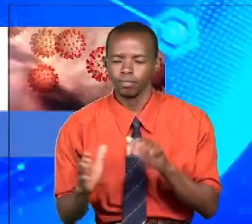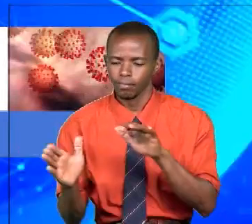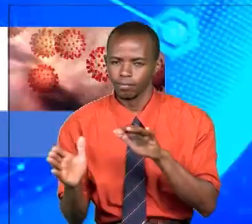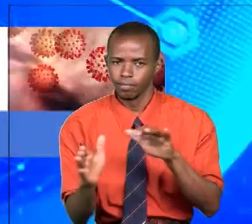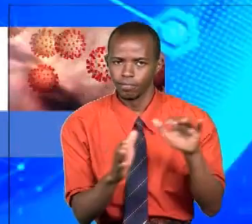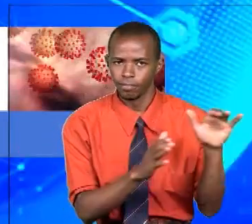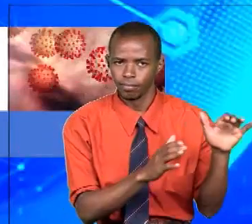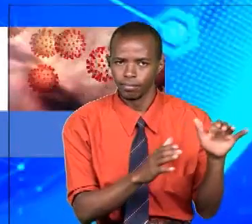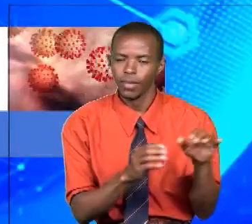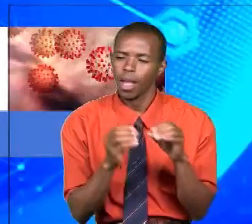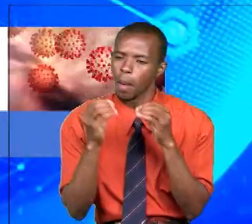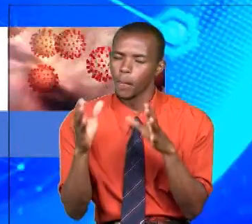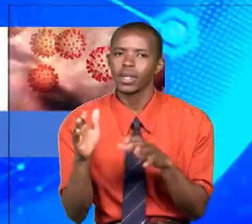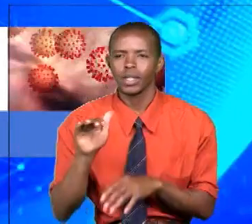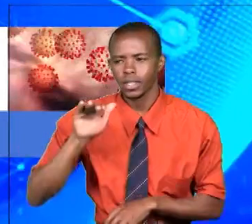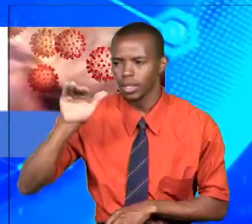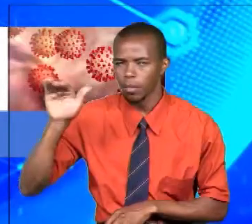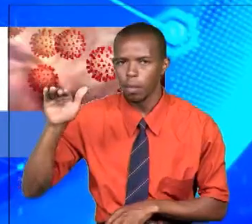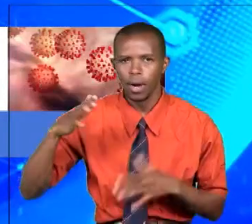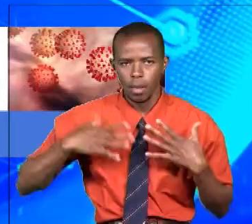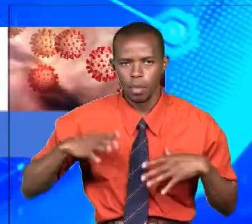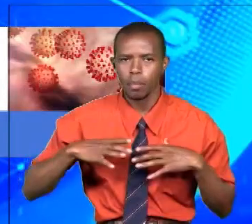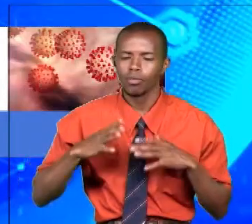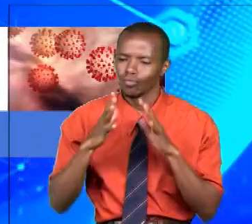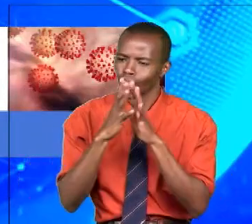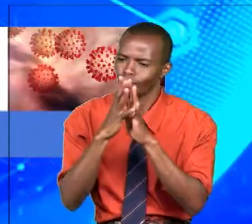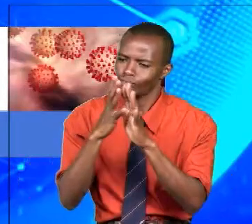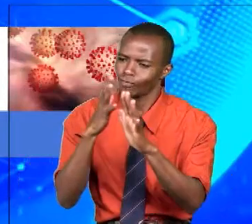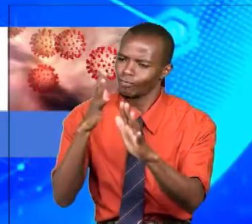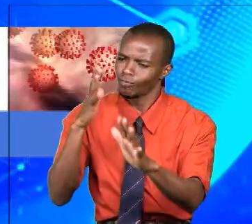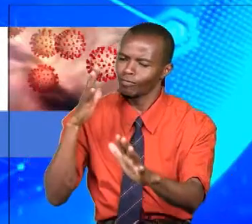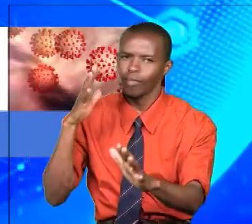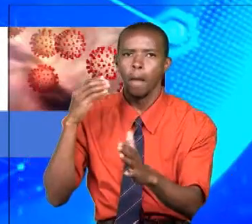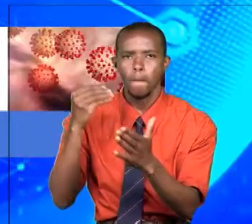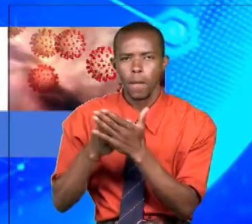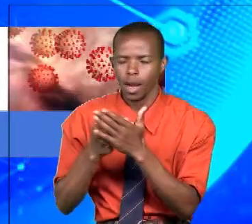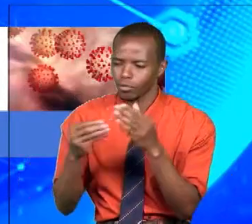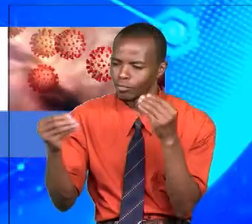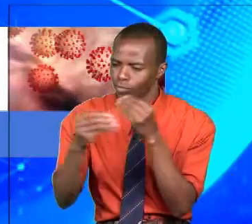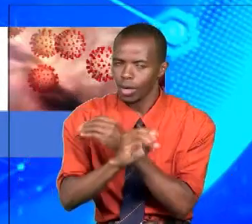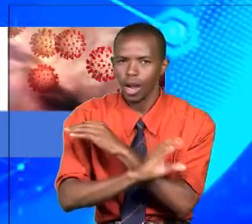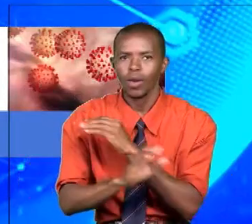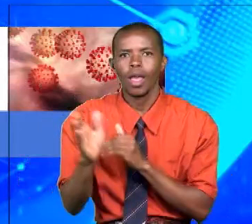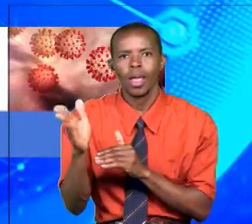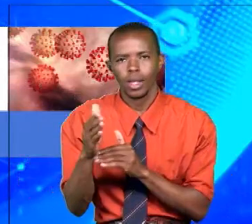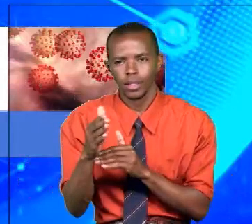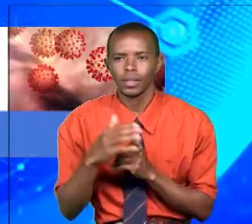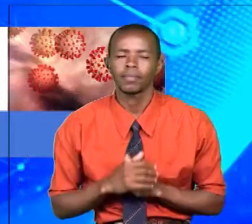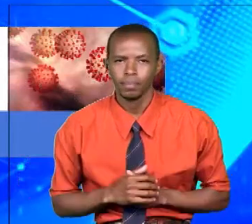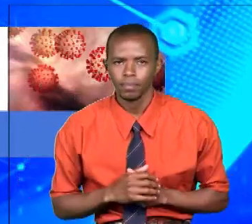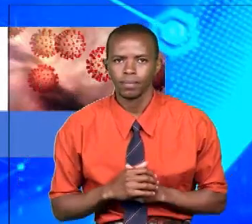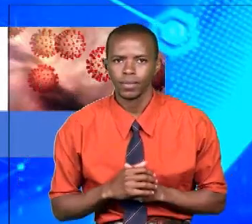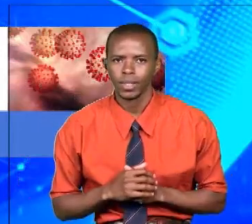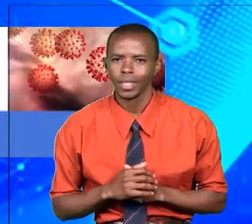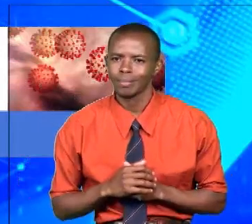Now moving on, thousands of Zimbabweans lined up outside banks and currency exchange offices across the country on Thursday, some for days, in a